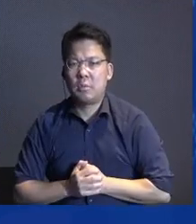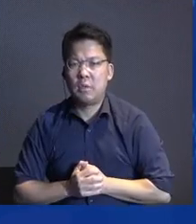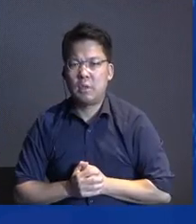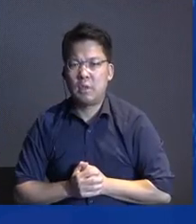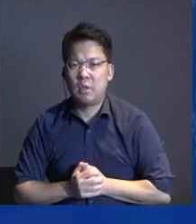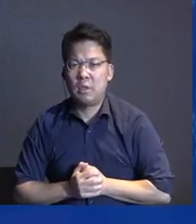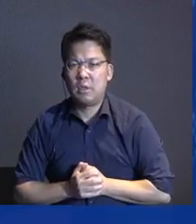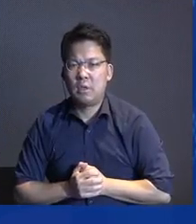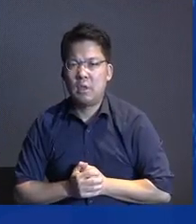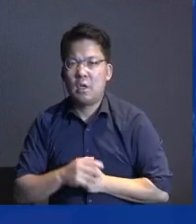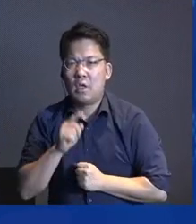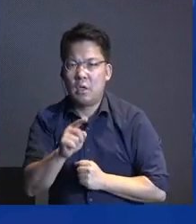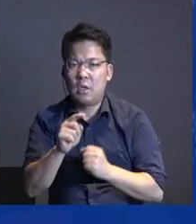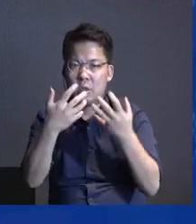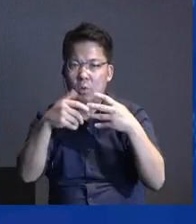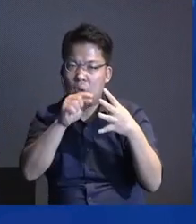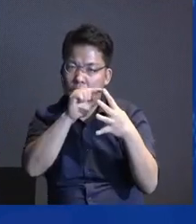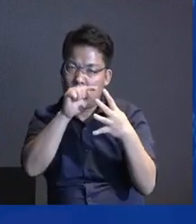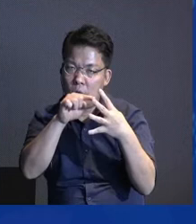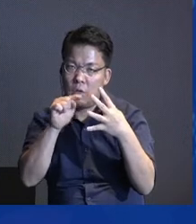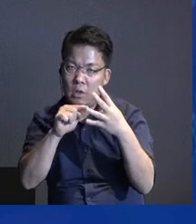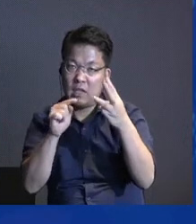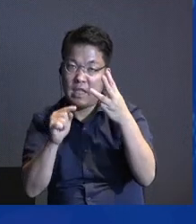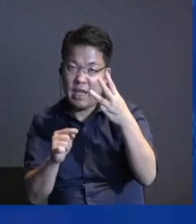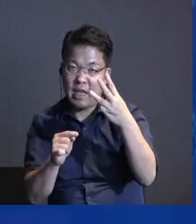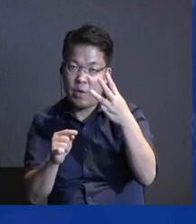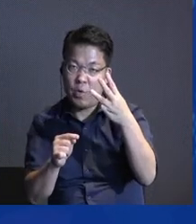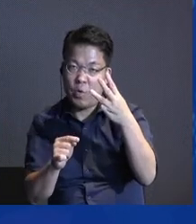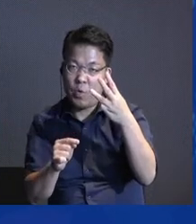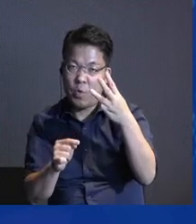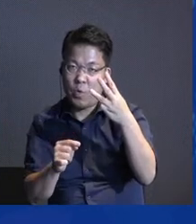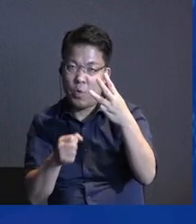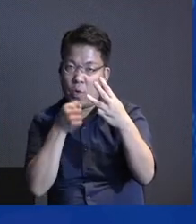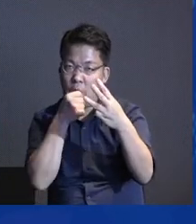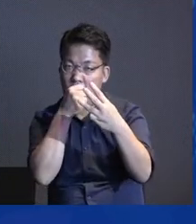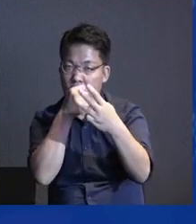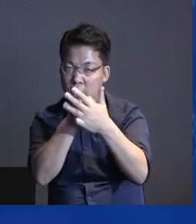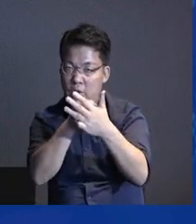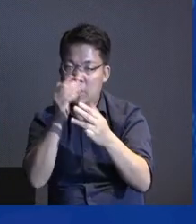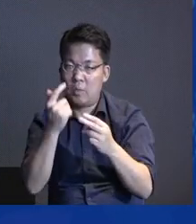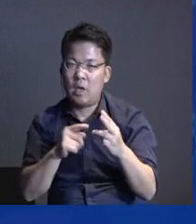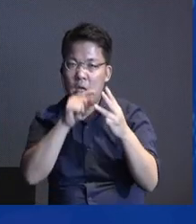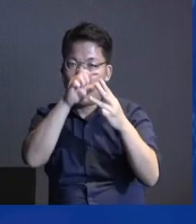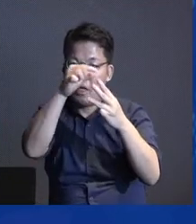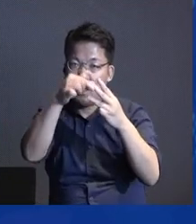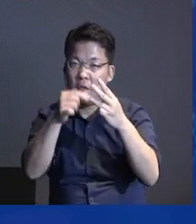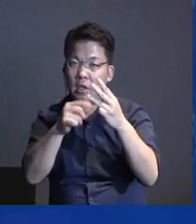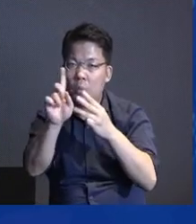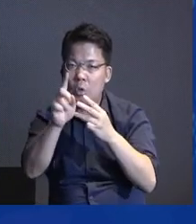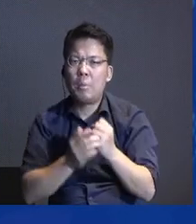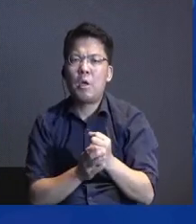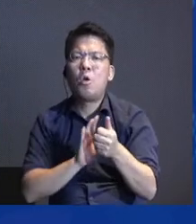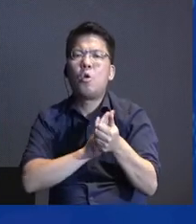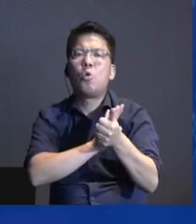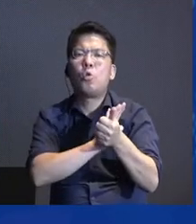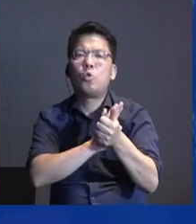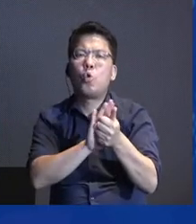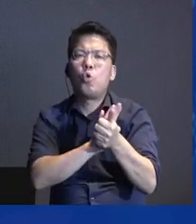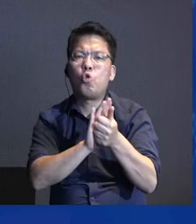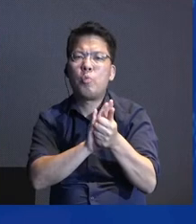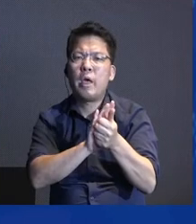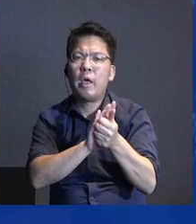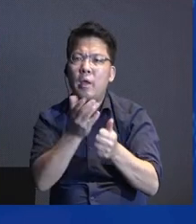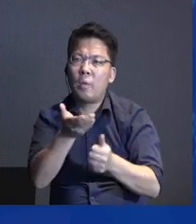level of need for nursing and caring. Different types of the resident-based volunteers, including